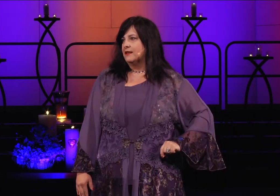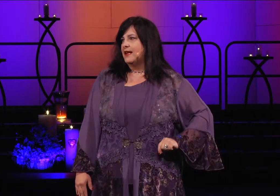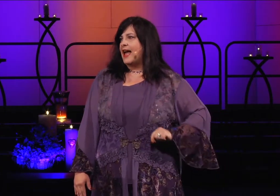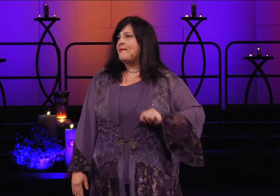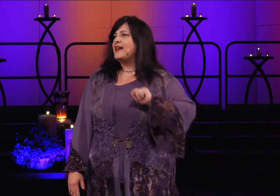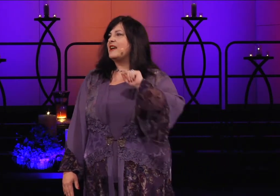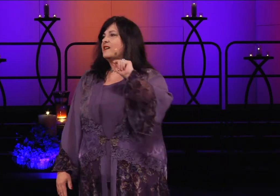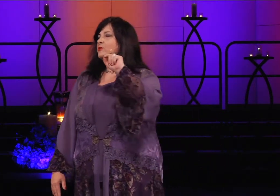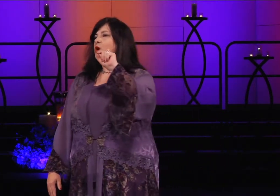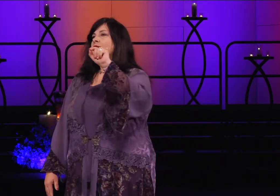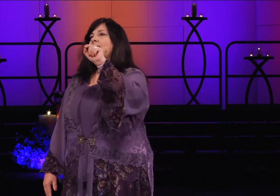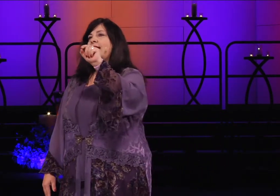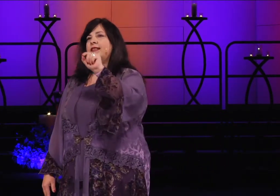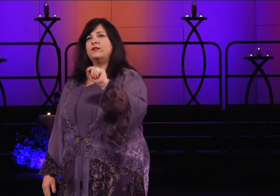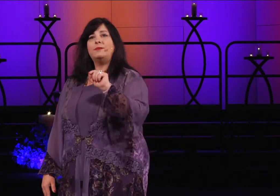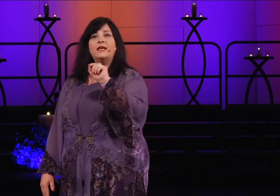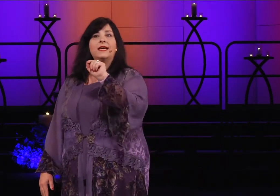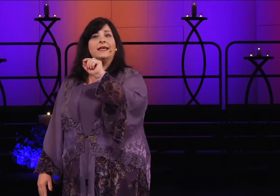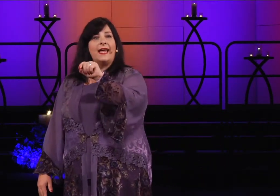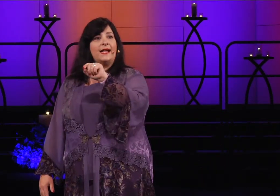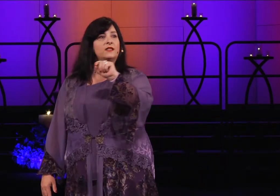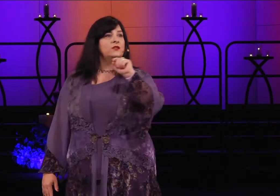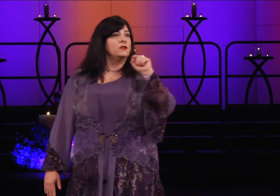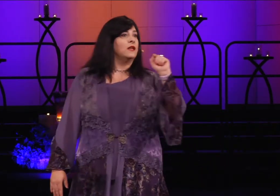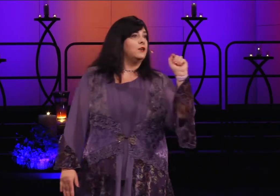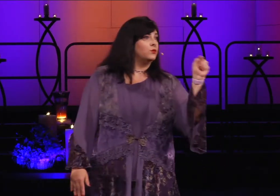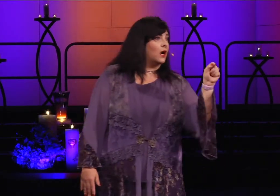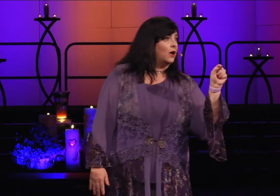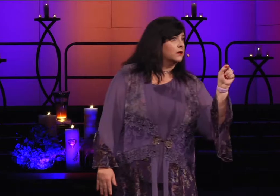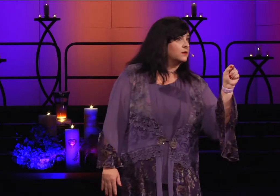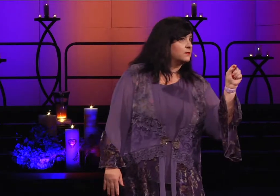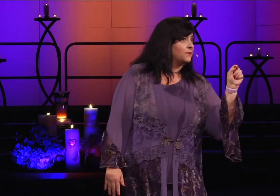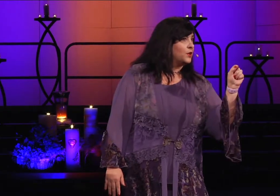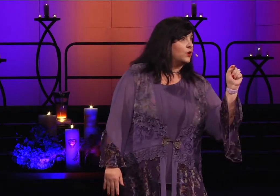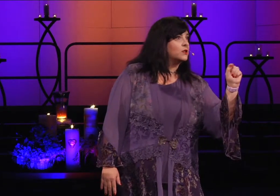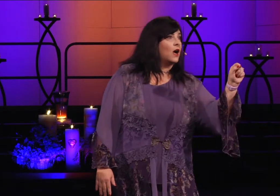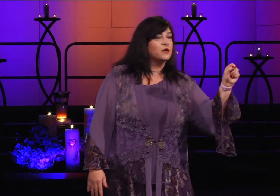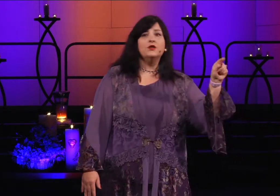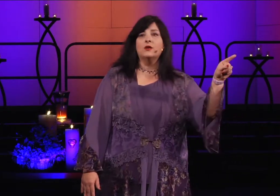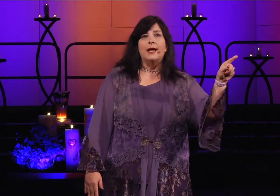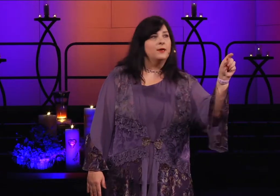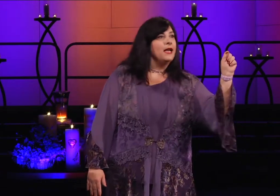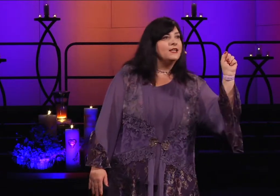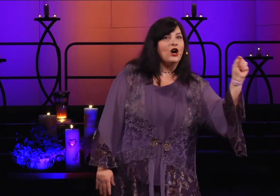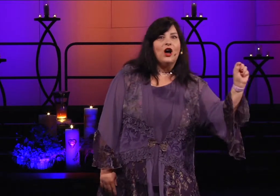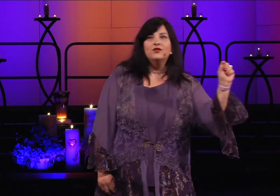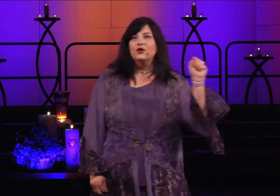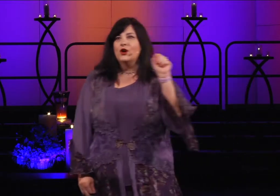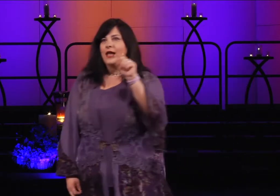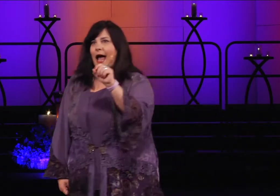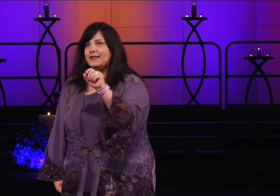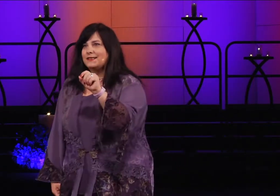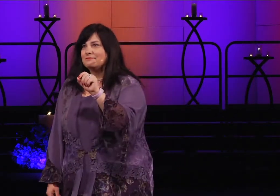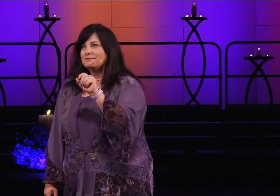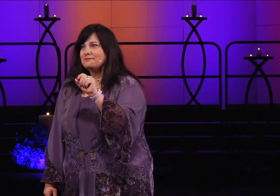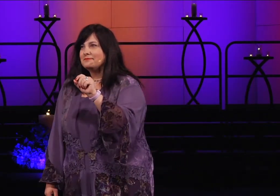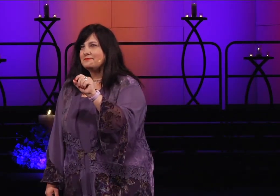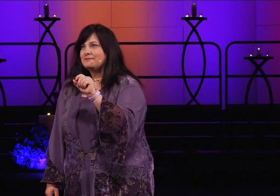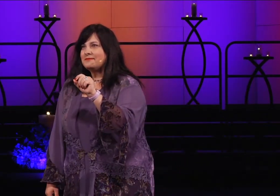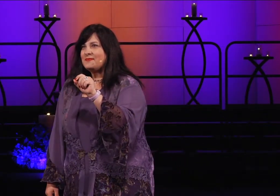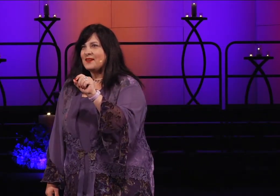perfect. How many of us would only like there to be cats and no dogs? Or no, don't clap. And dogs or no